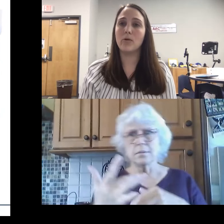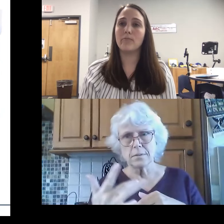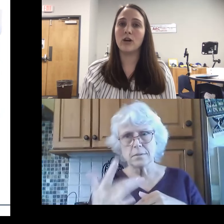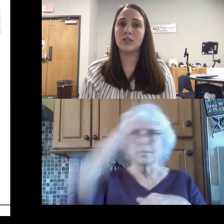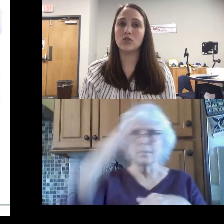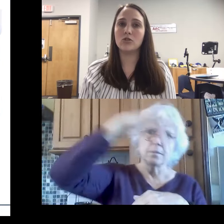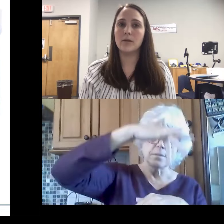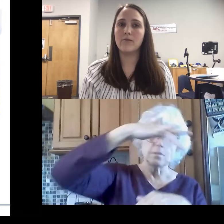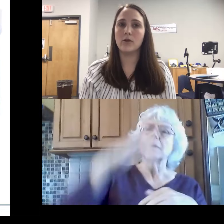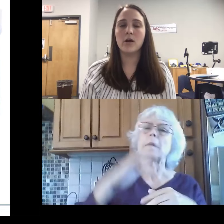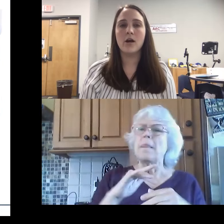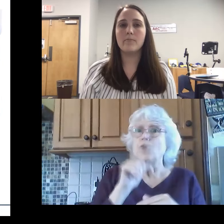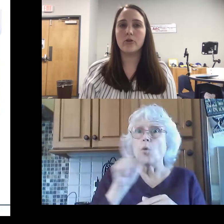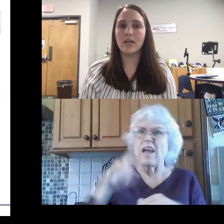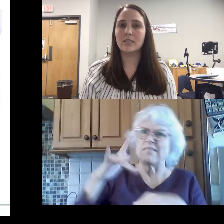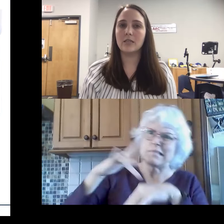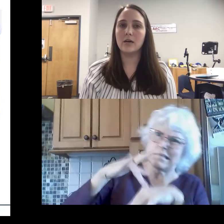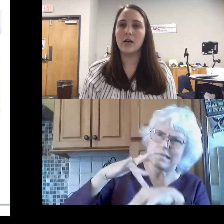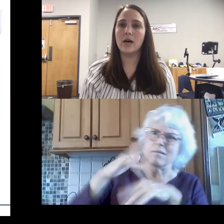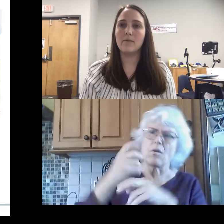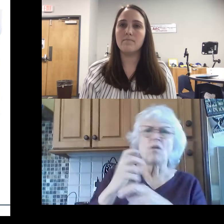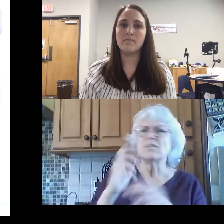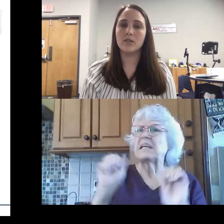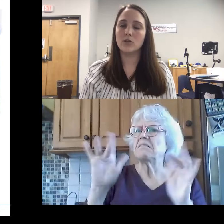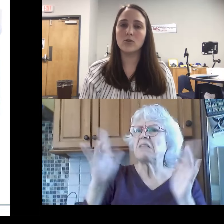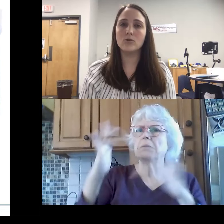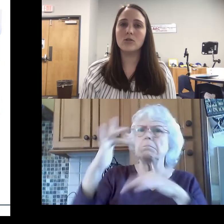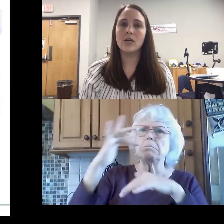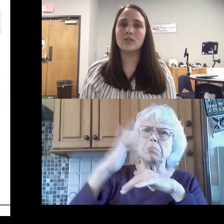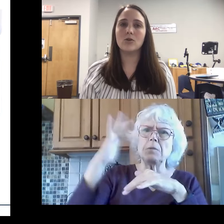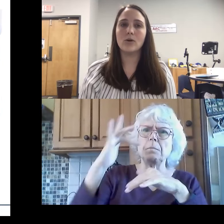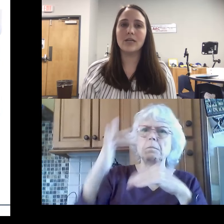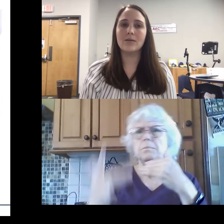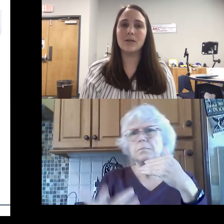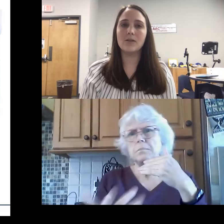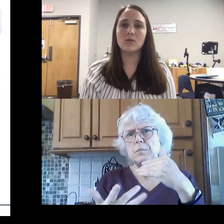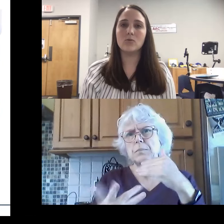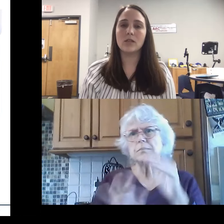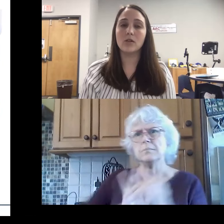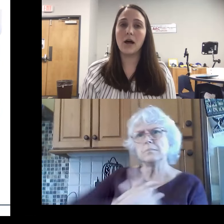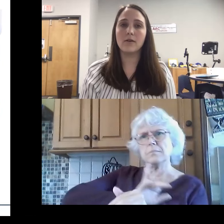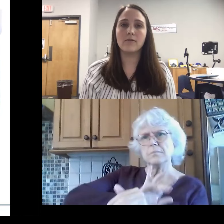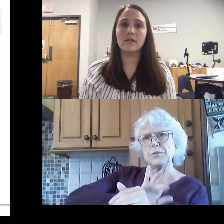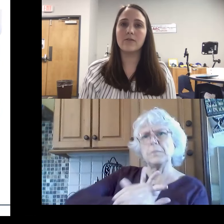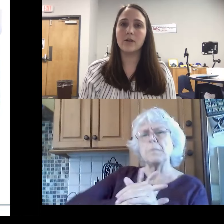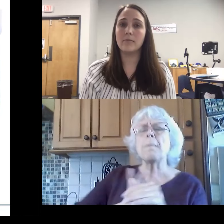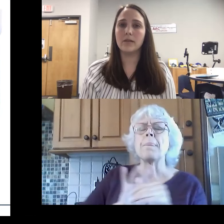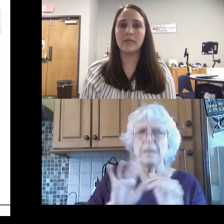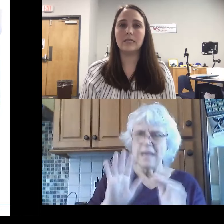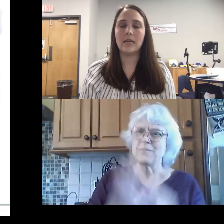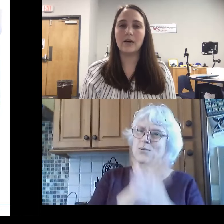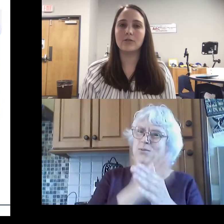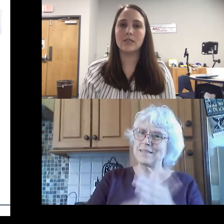minimal pressure to be able to press the circles. So it can be used with a lot of different